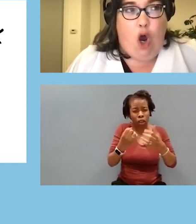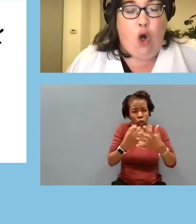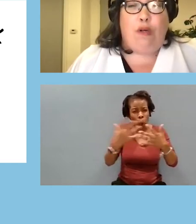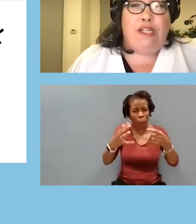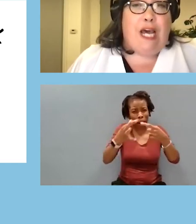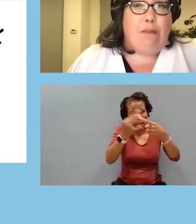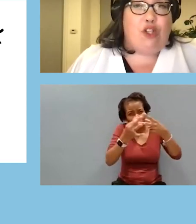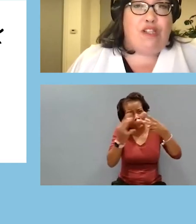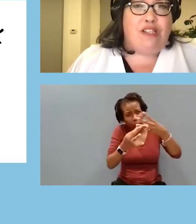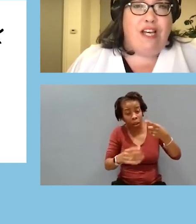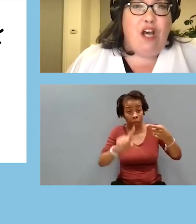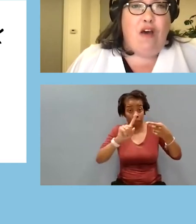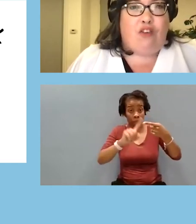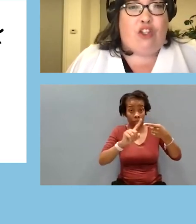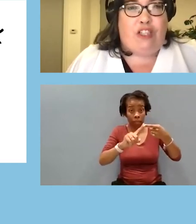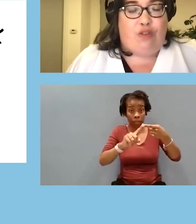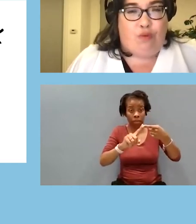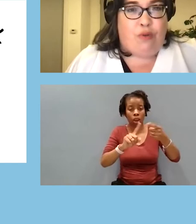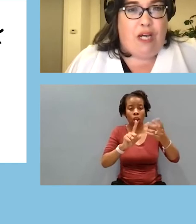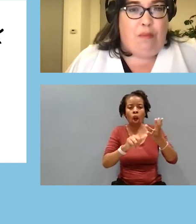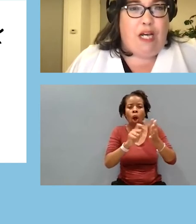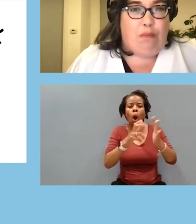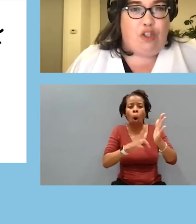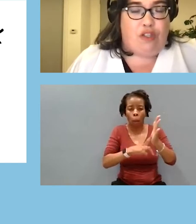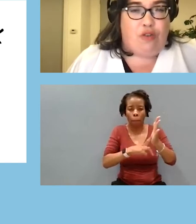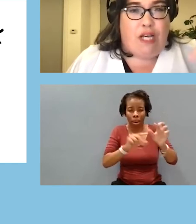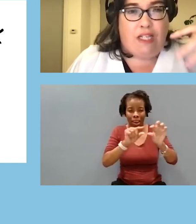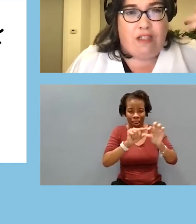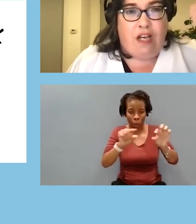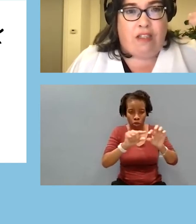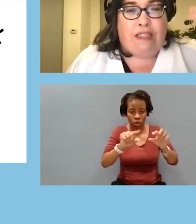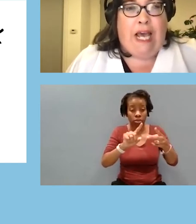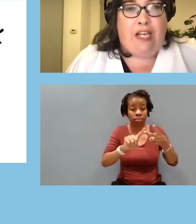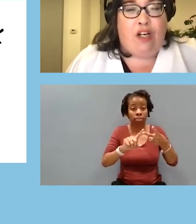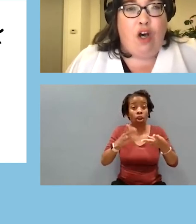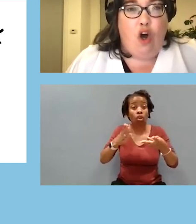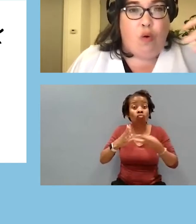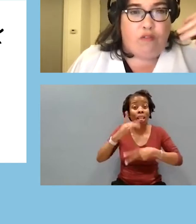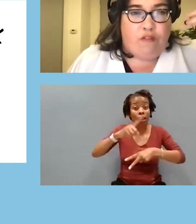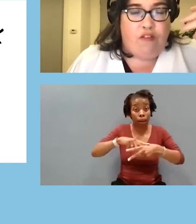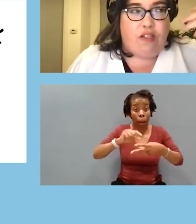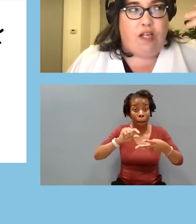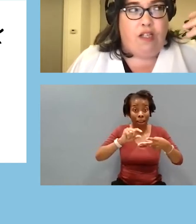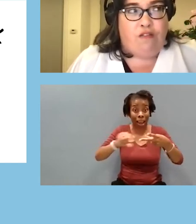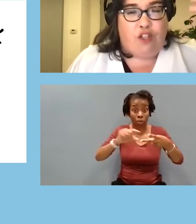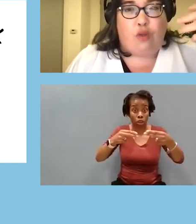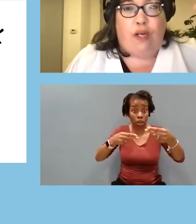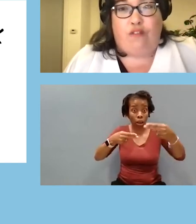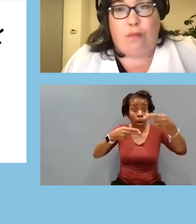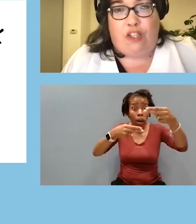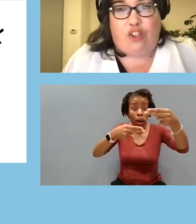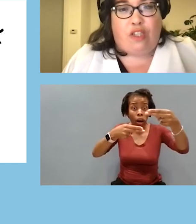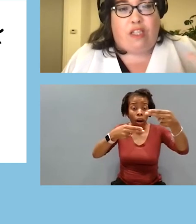the open captions versus the real-time captions. So that is another layer of the kind of